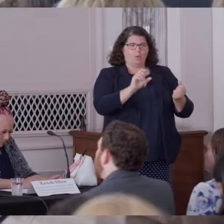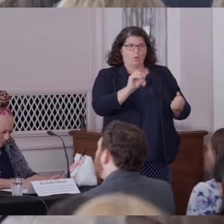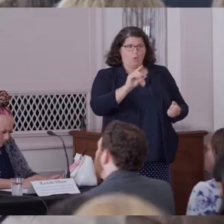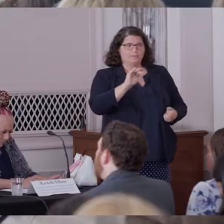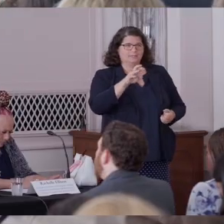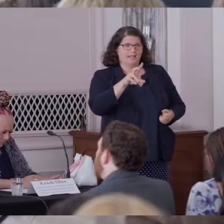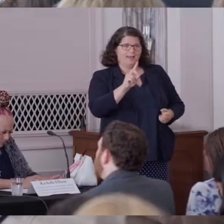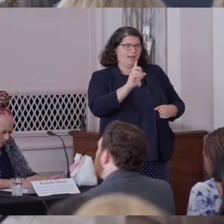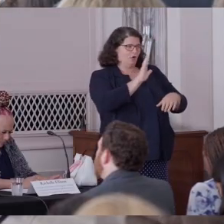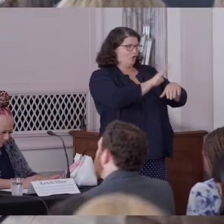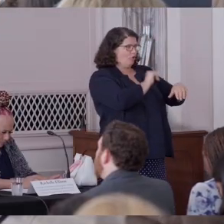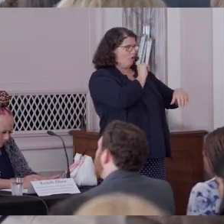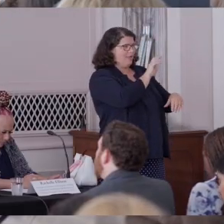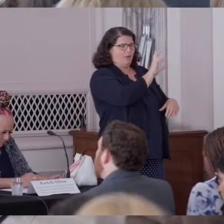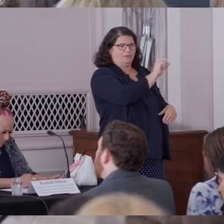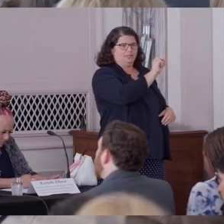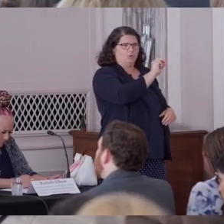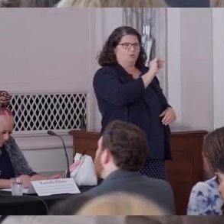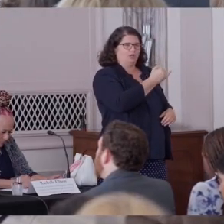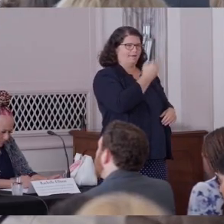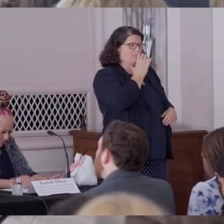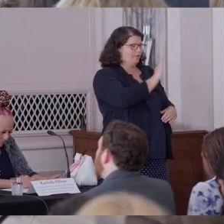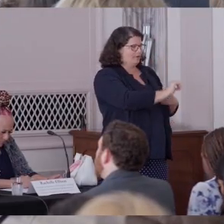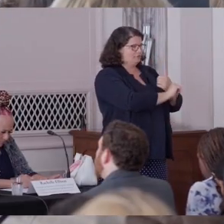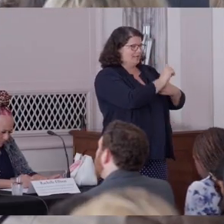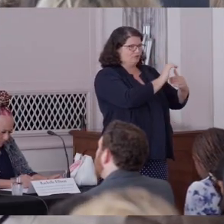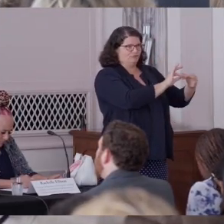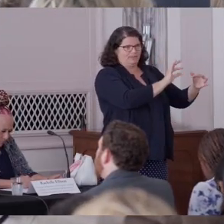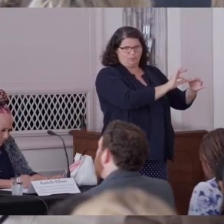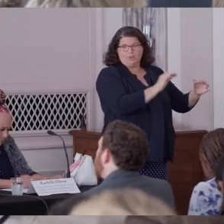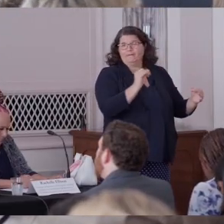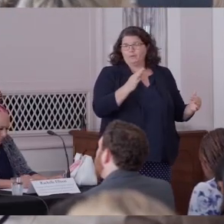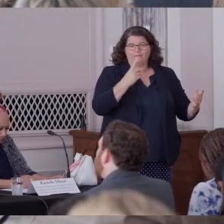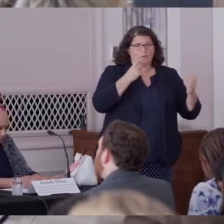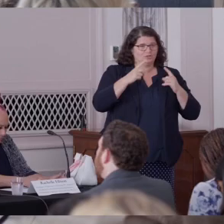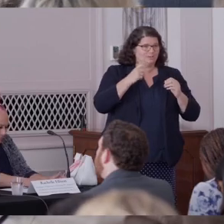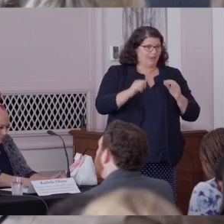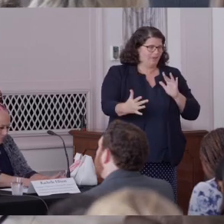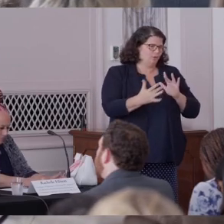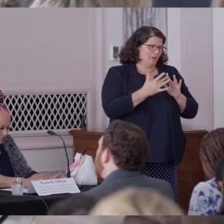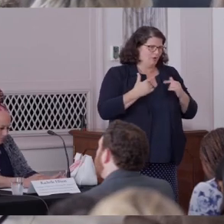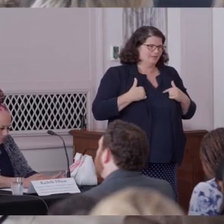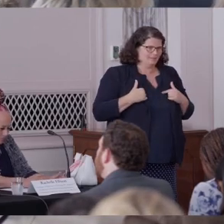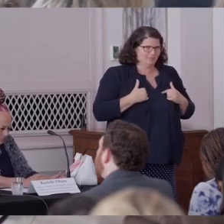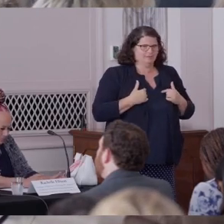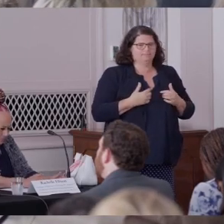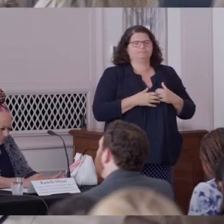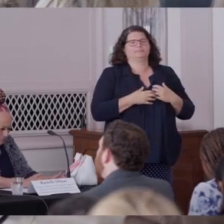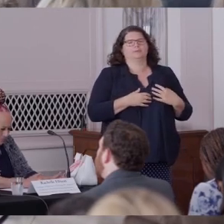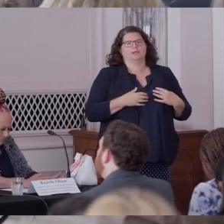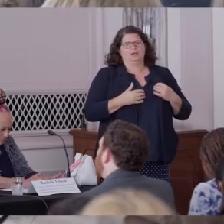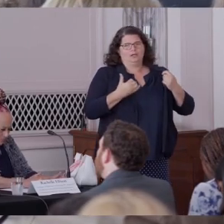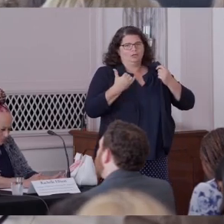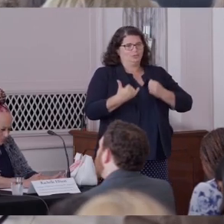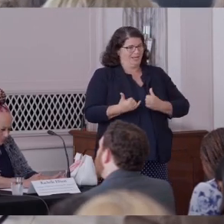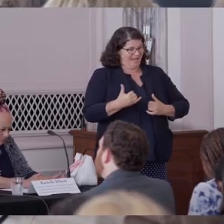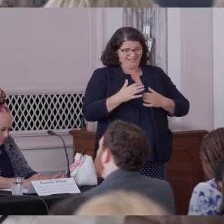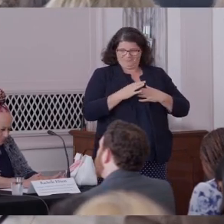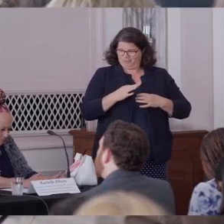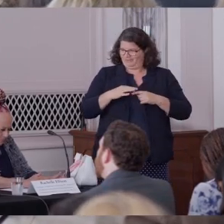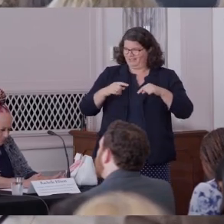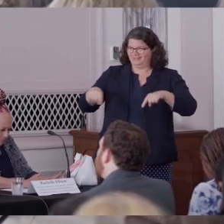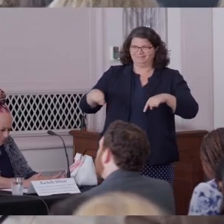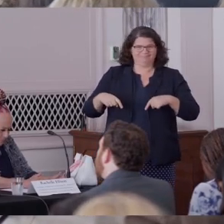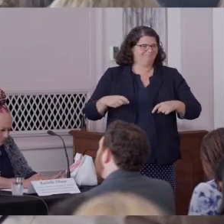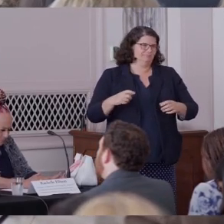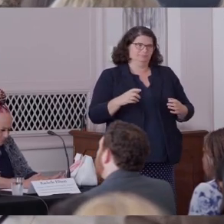memo. So if you have questions on that, please reach out to me. All that is to say, today's briefing is very timely. Last